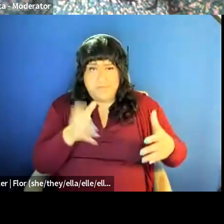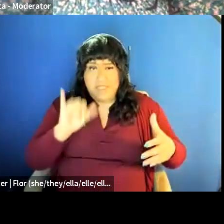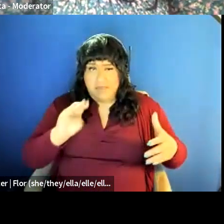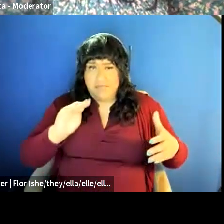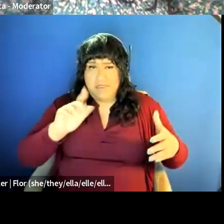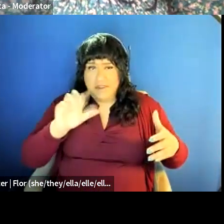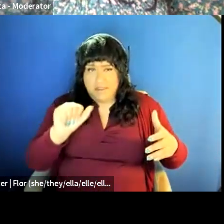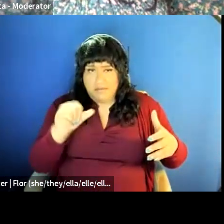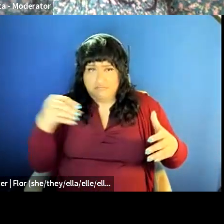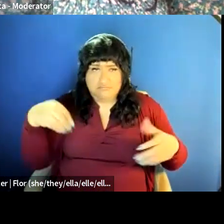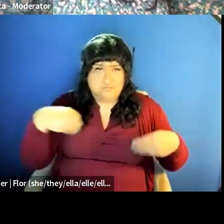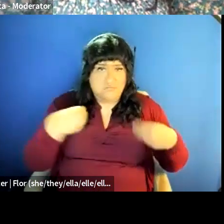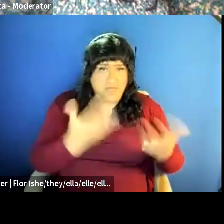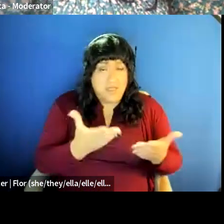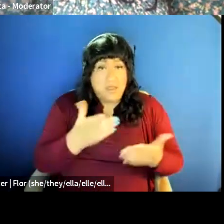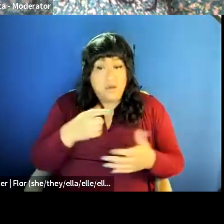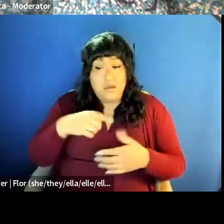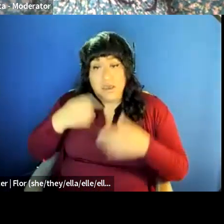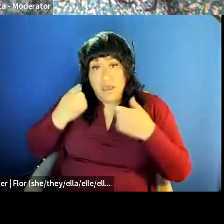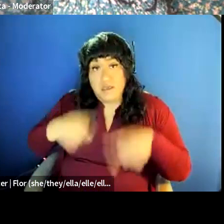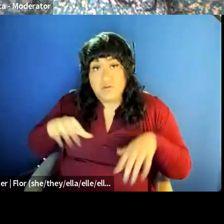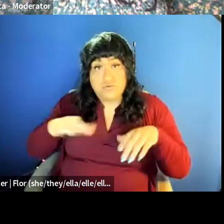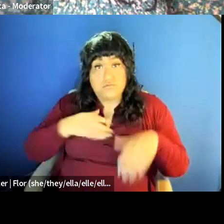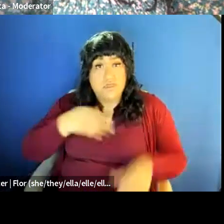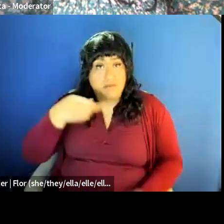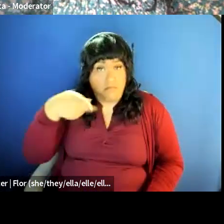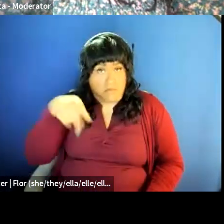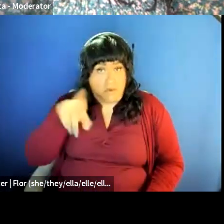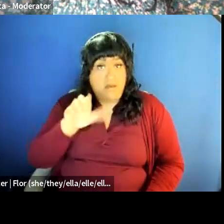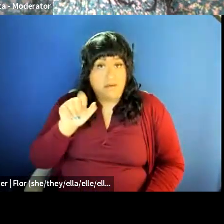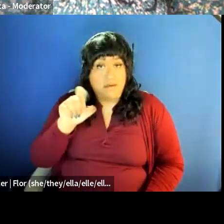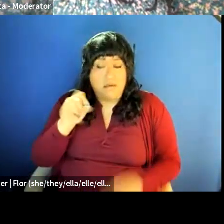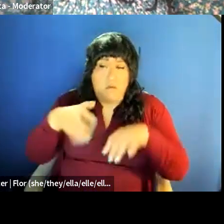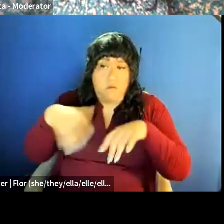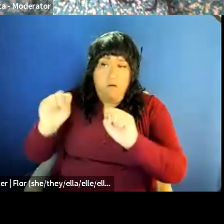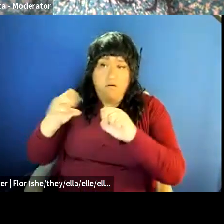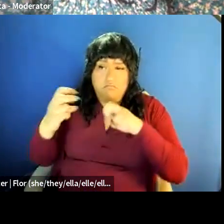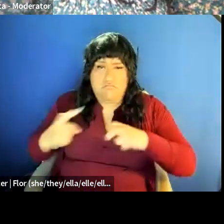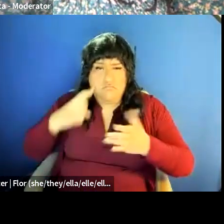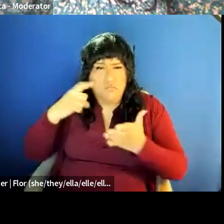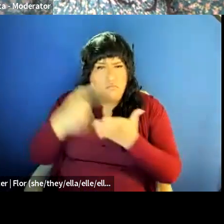podcast, I notice a difference. I notice a way that